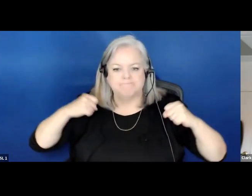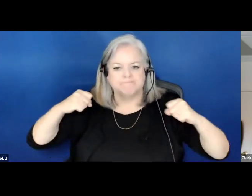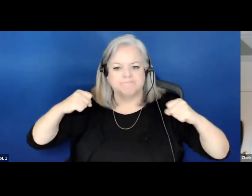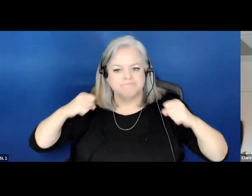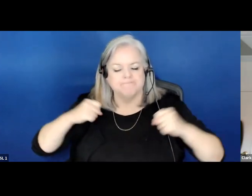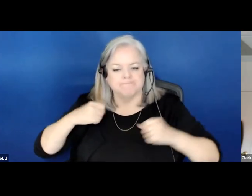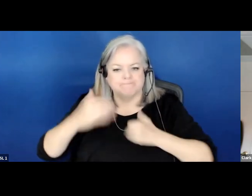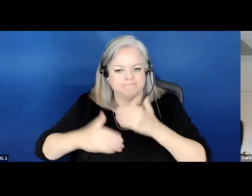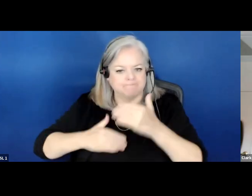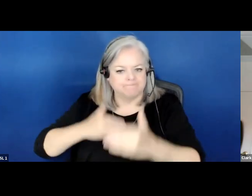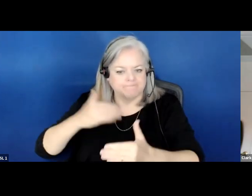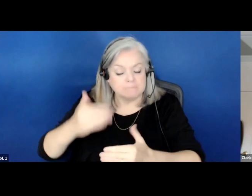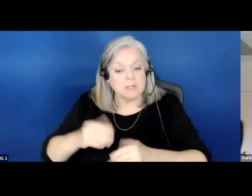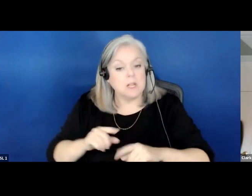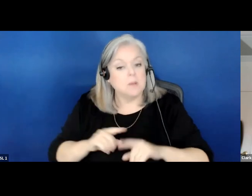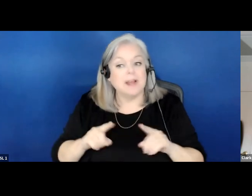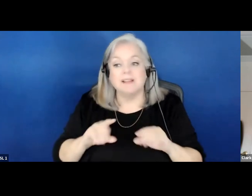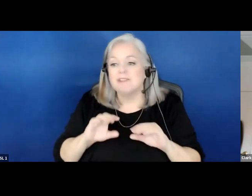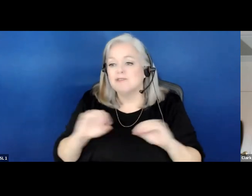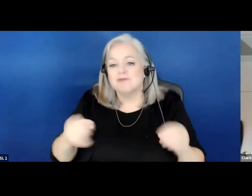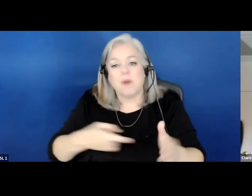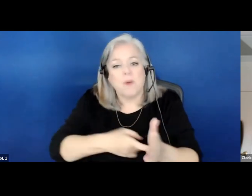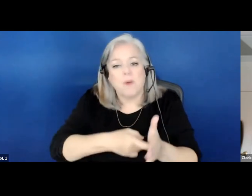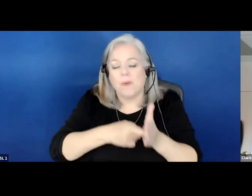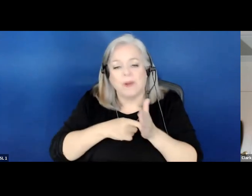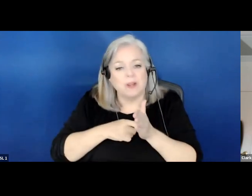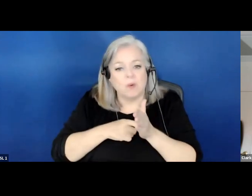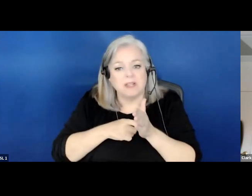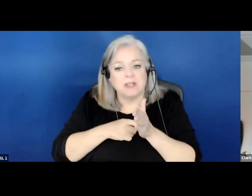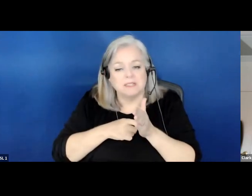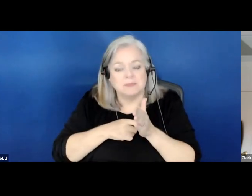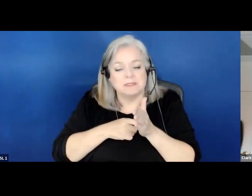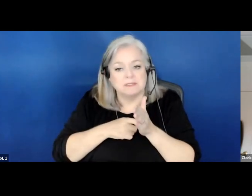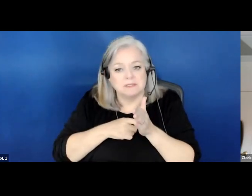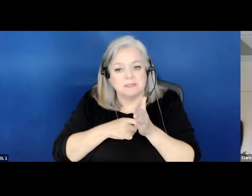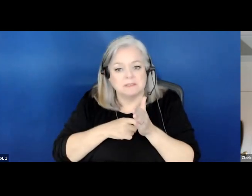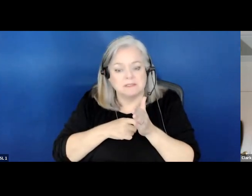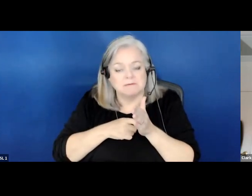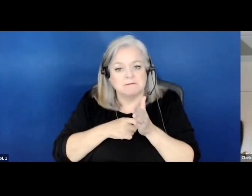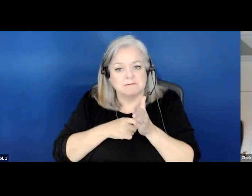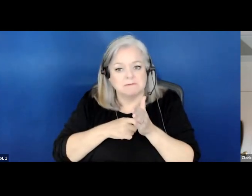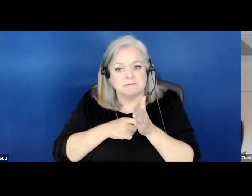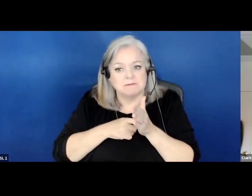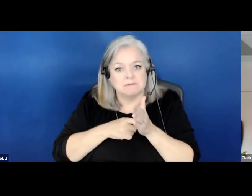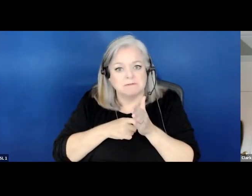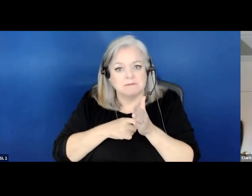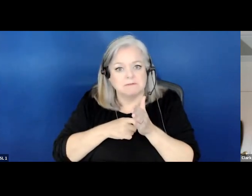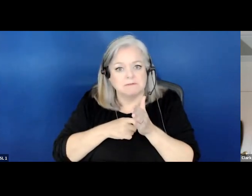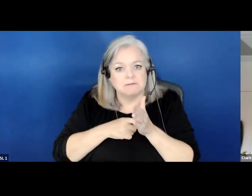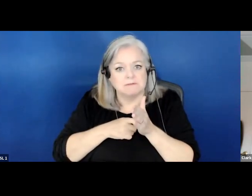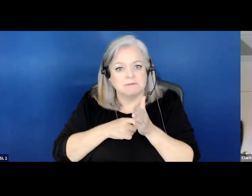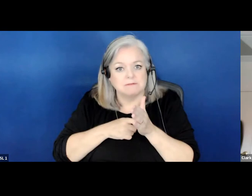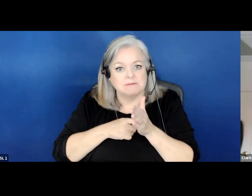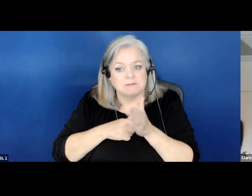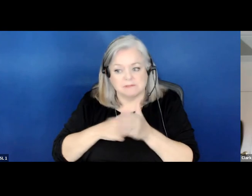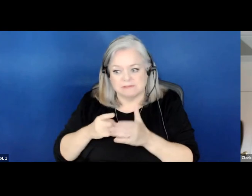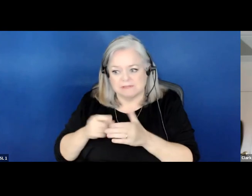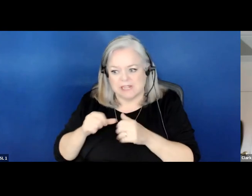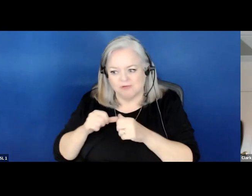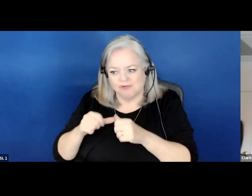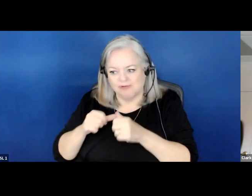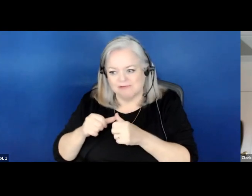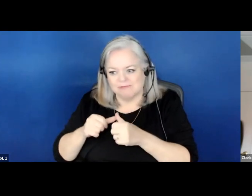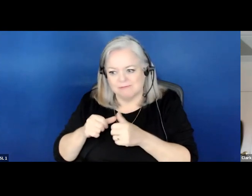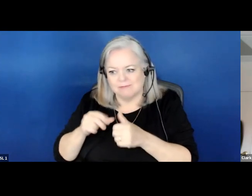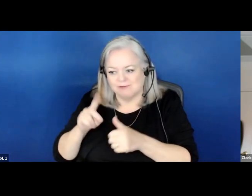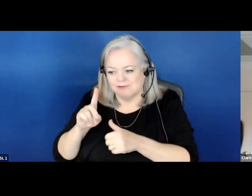However, there are no requirements that durable medical equipment be